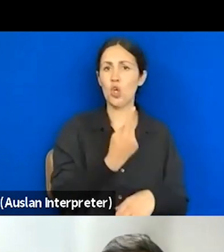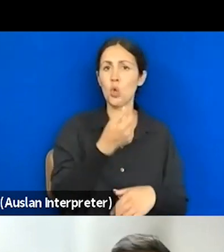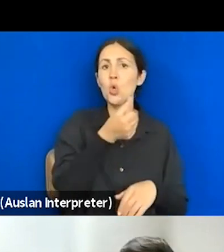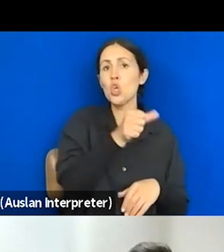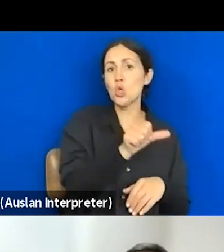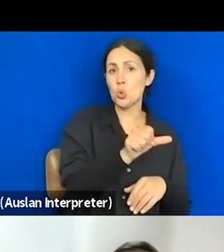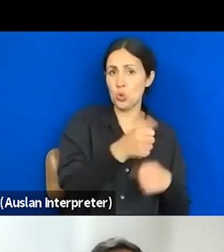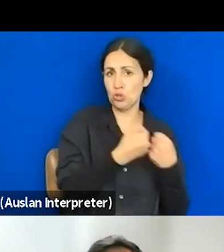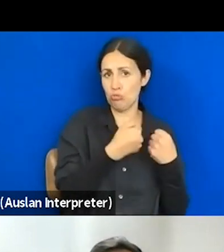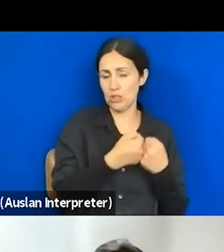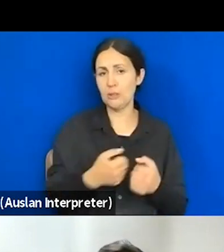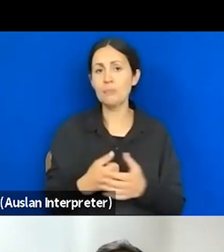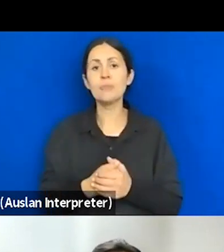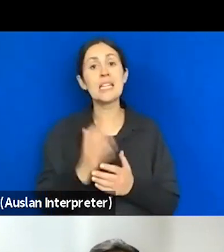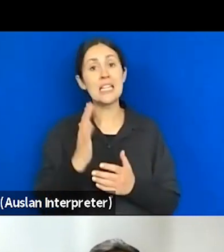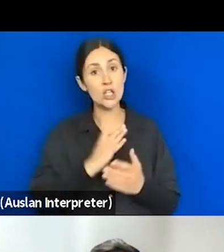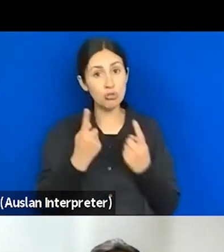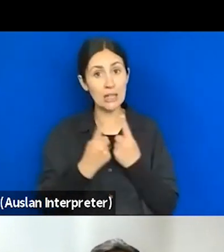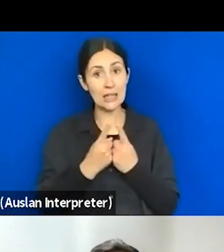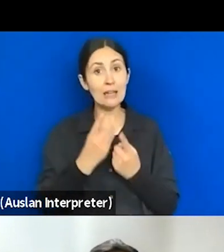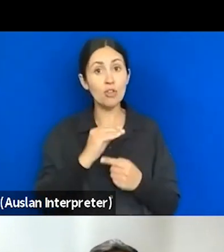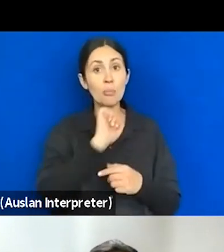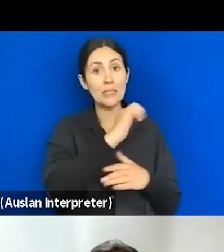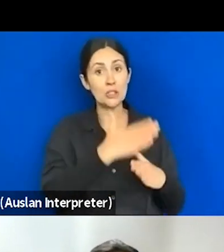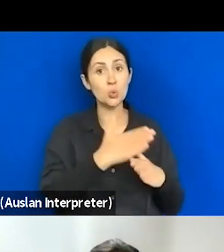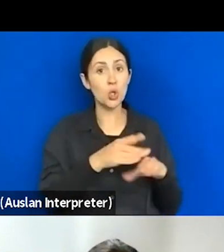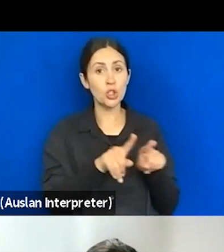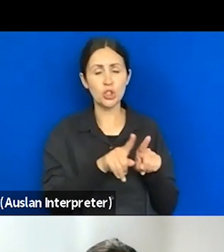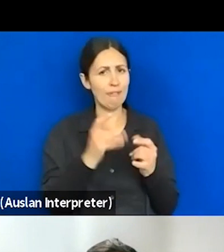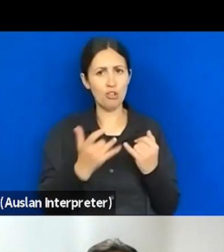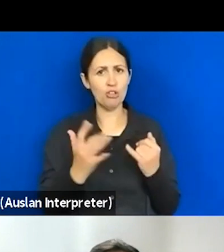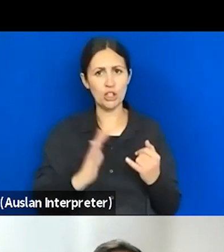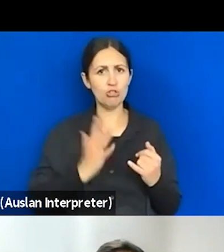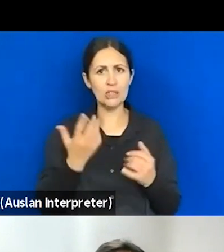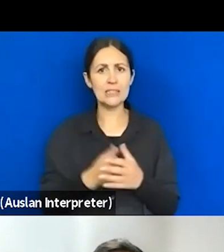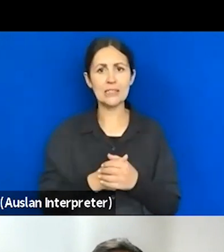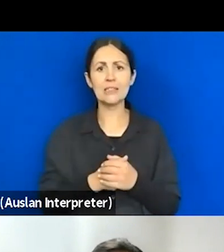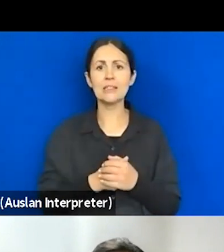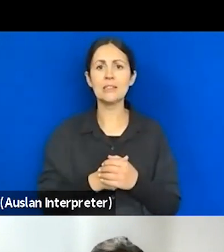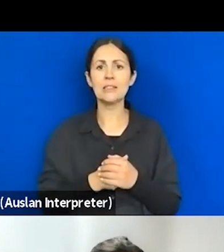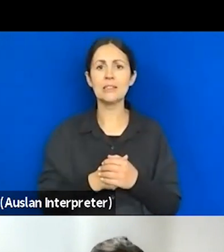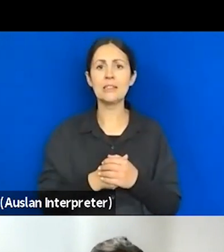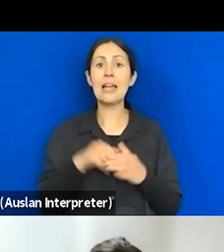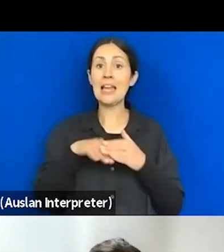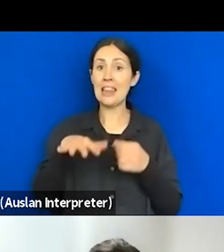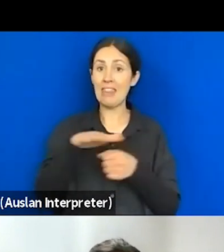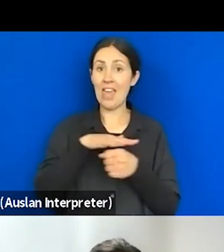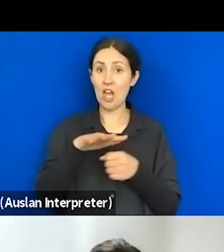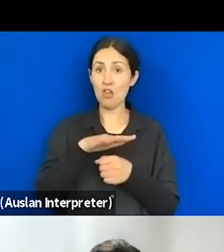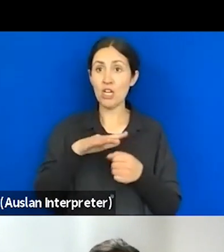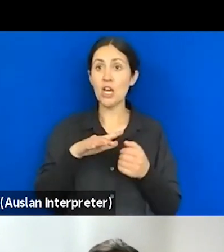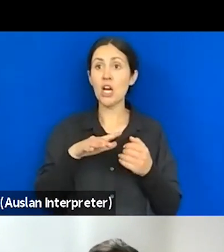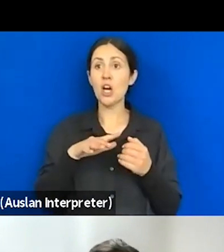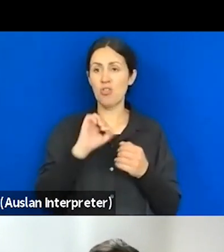interesting. The other thing that's sort of come out of his work that's really interesting as well is in the area where he's